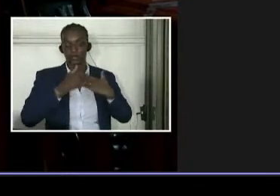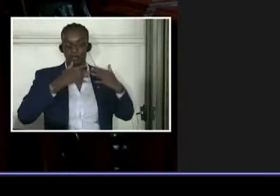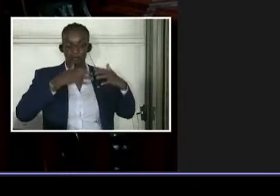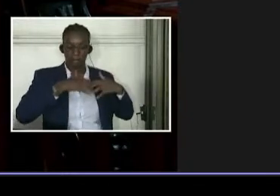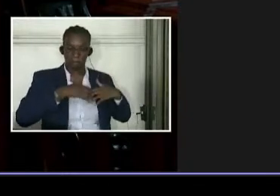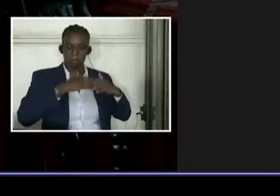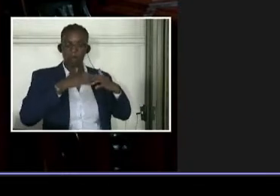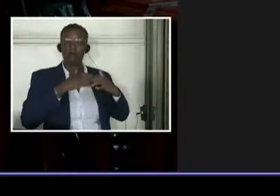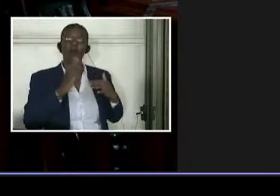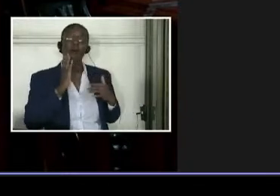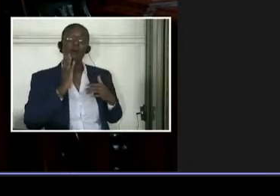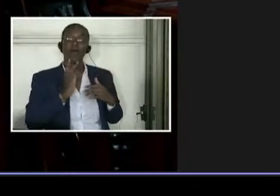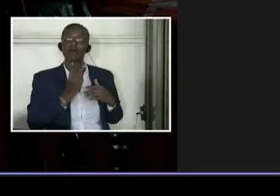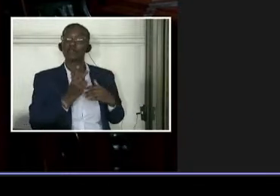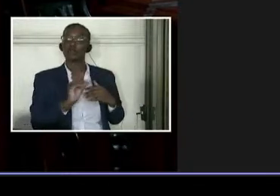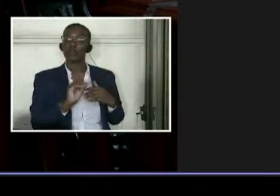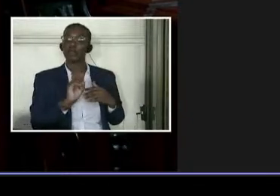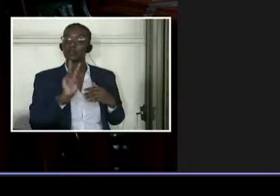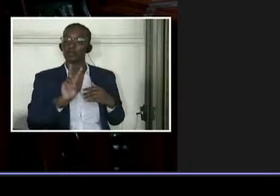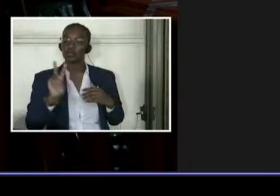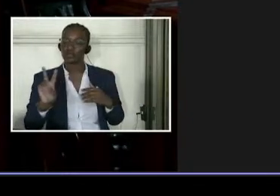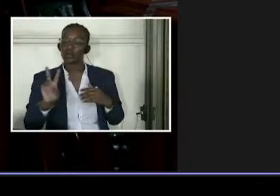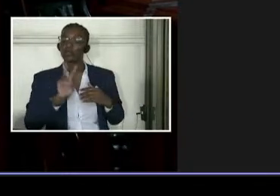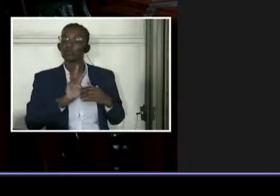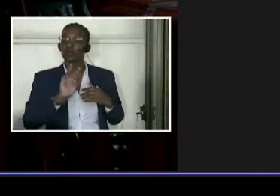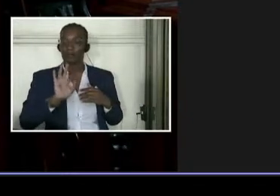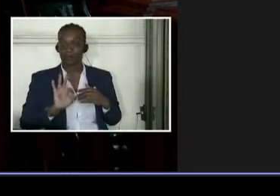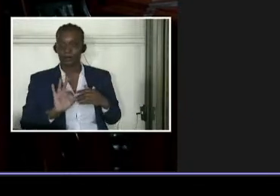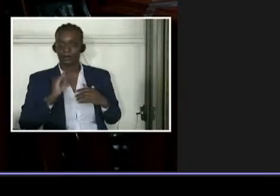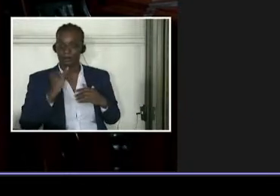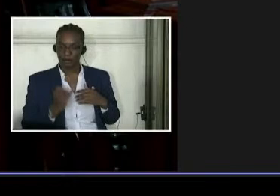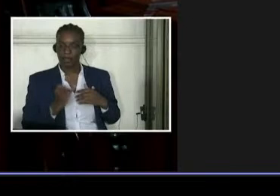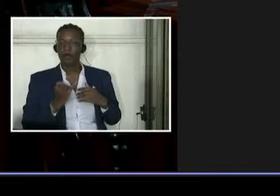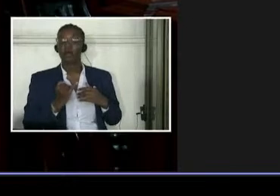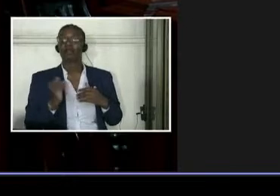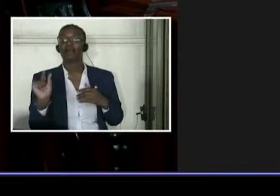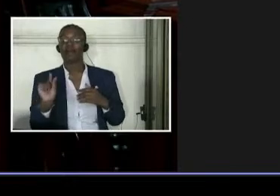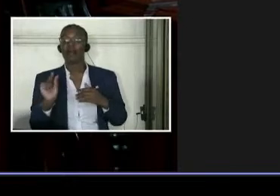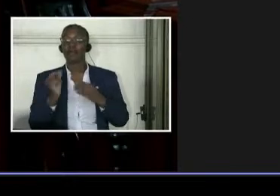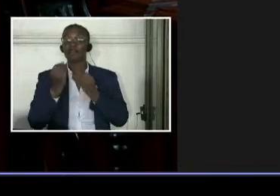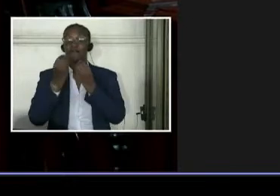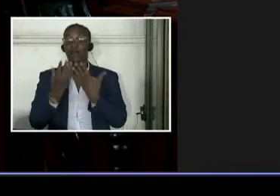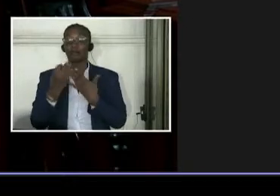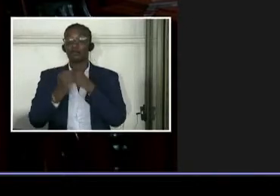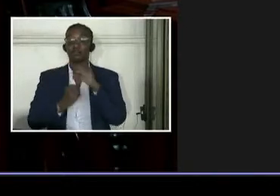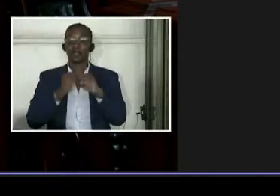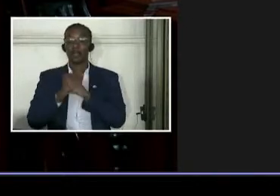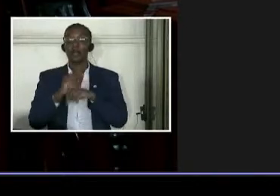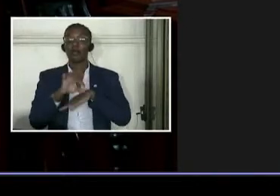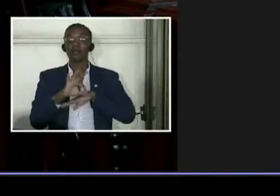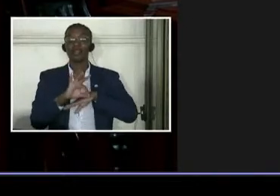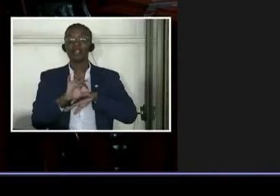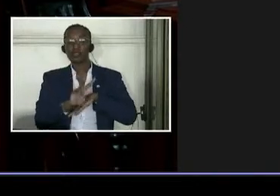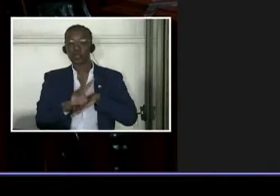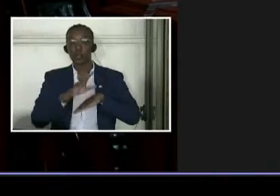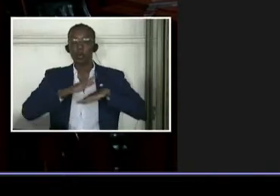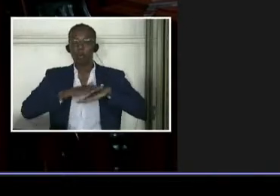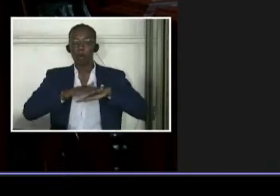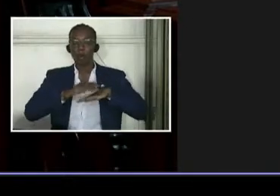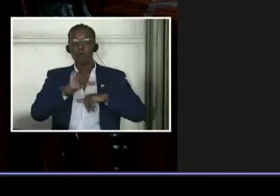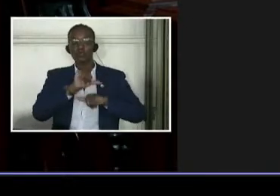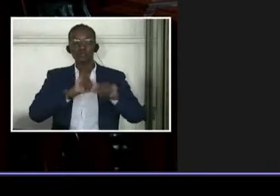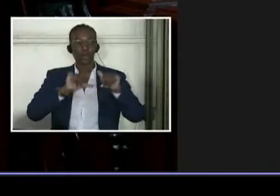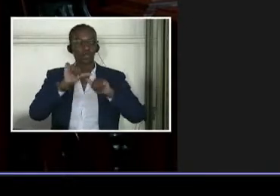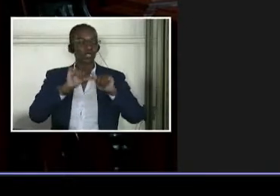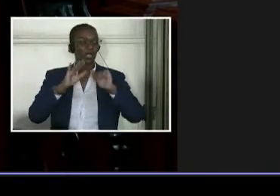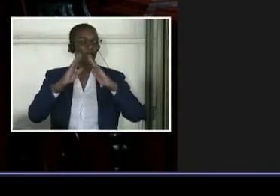commence in the 2022-23. The coming financial year will also mark the planning of two more social housing projects with a